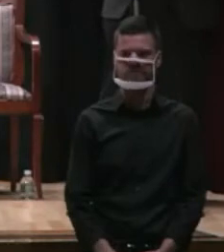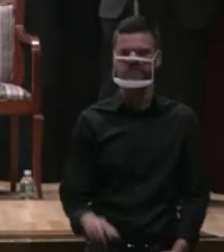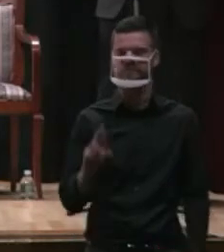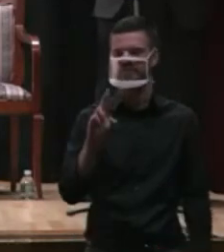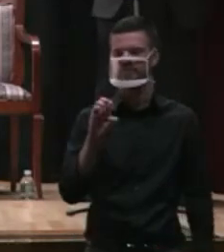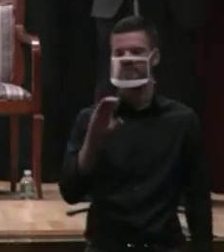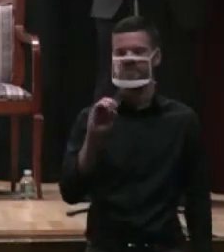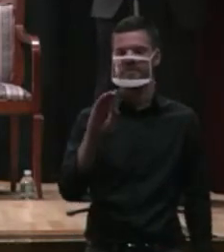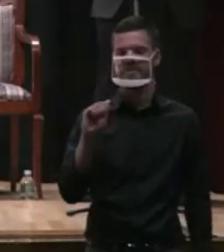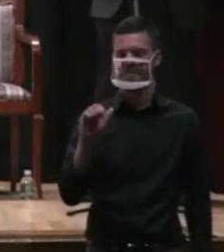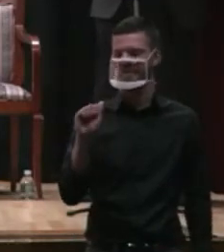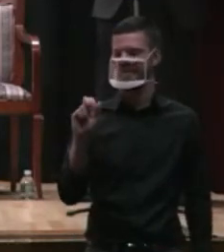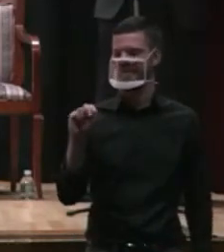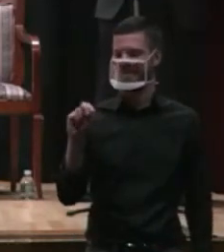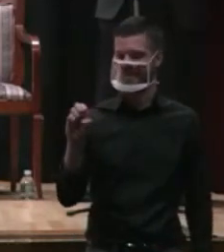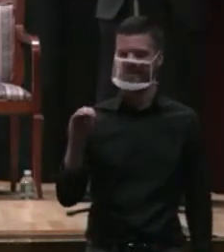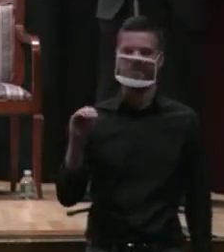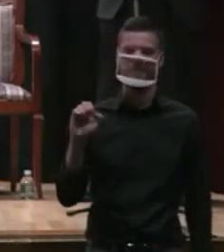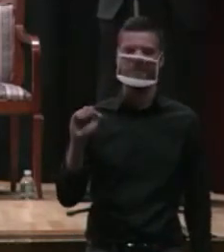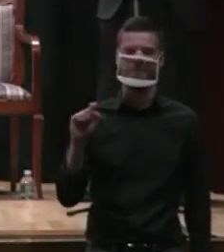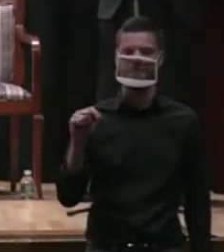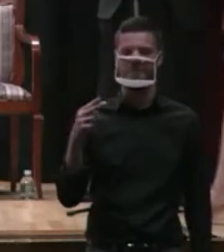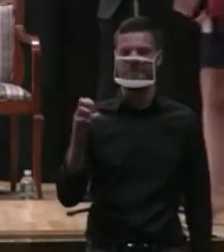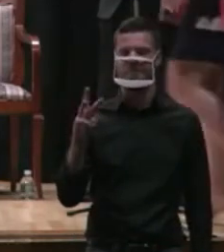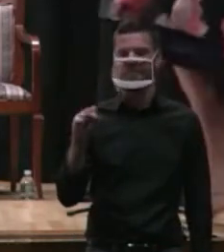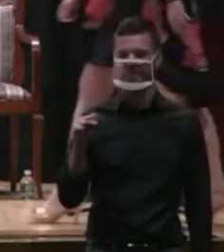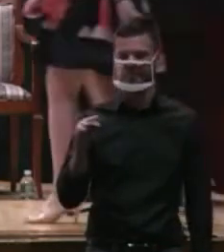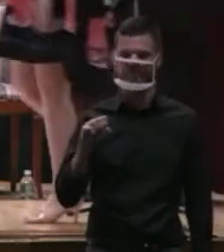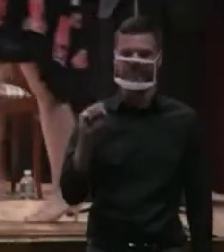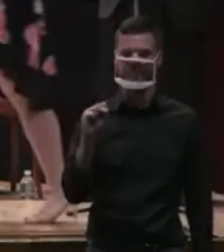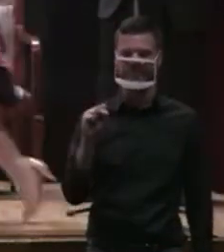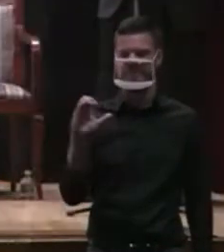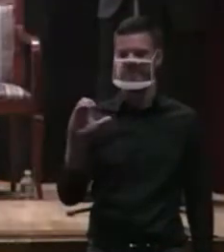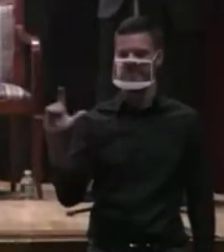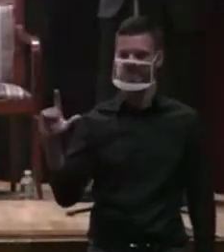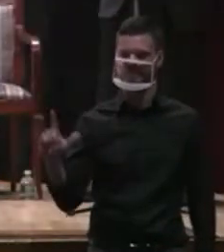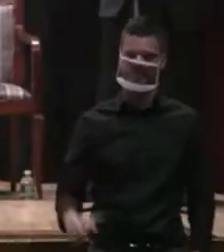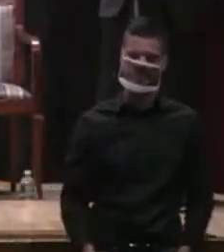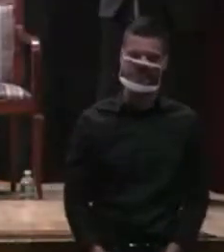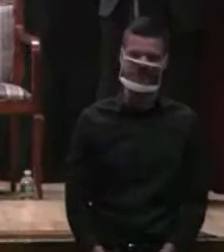Rebecca Ann Matthews, summa cum laude.